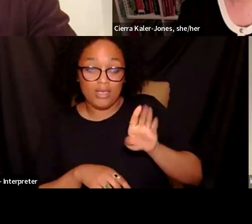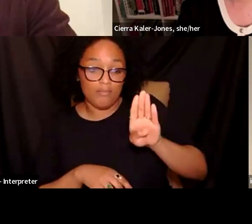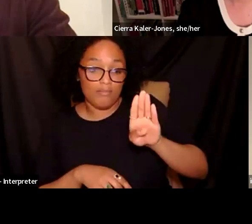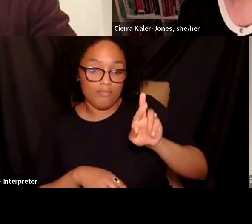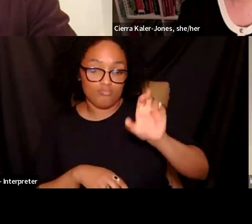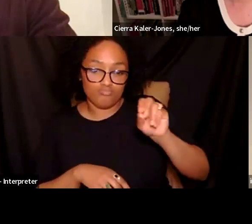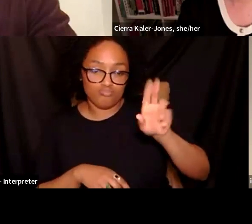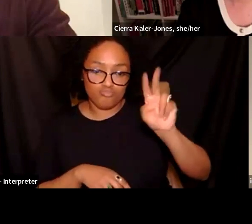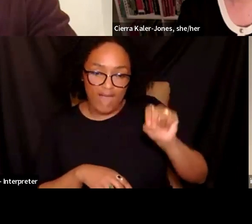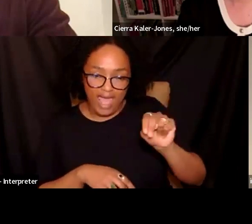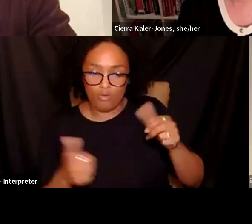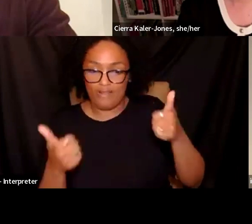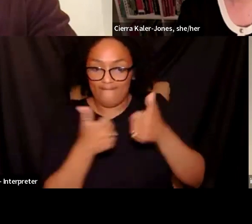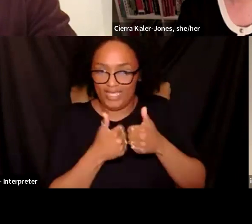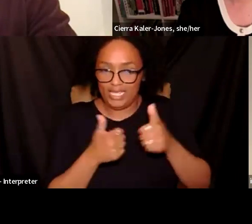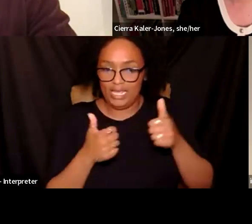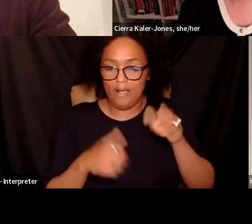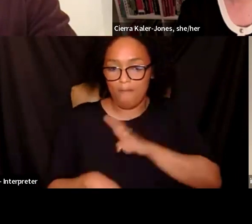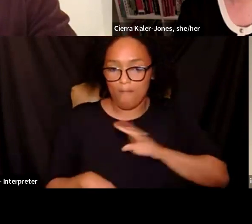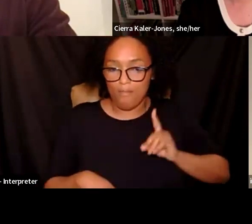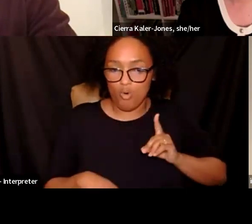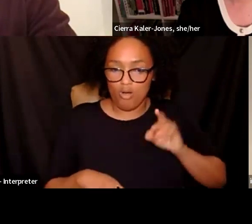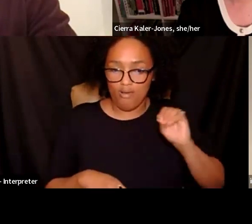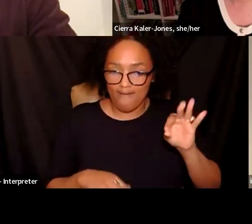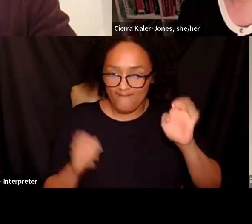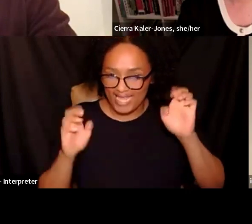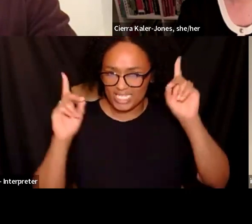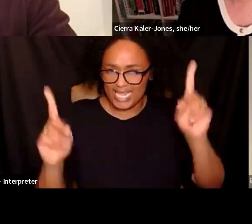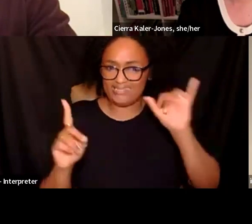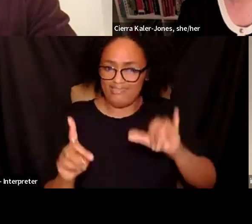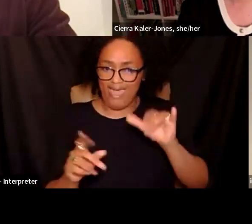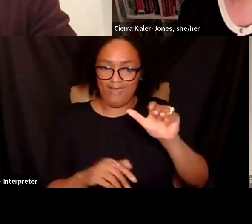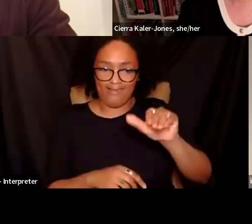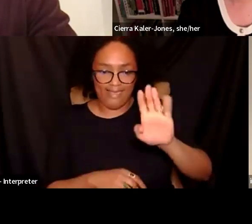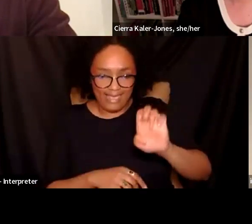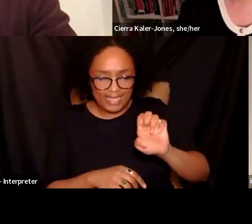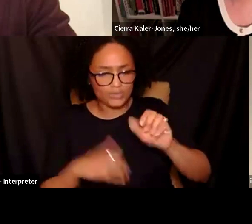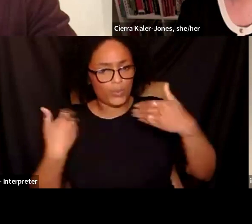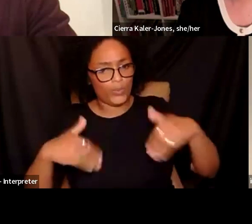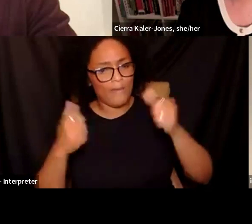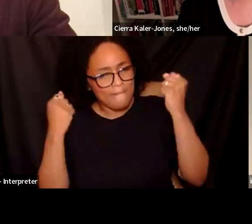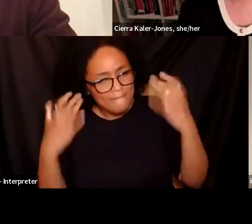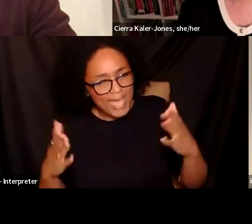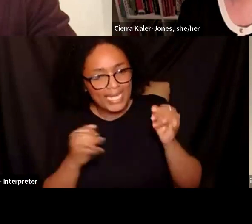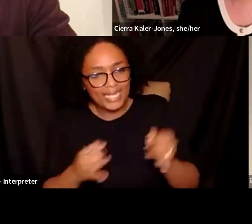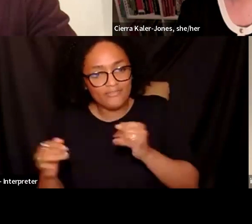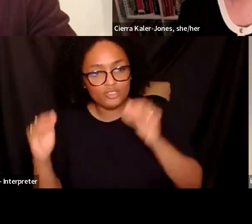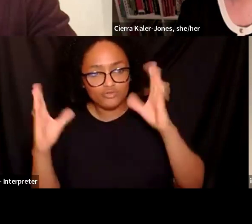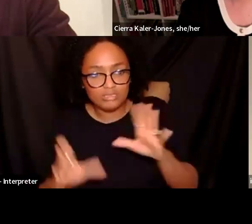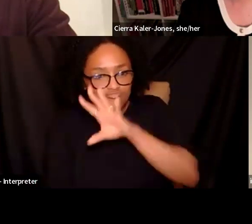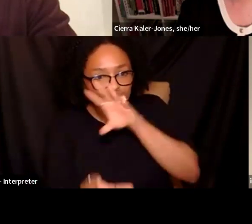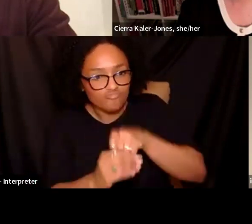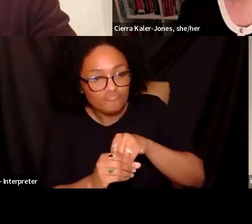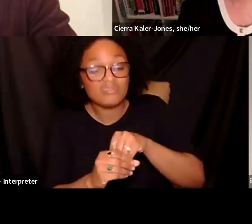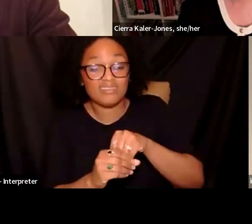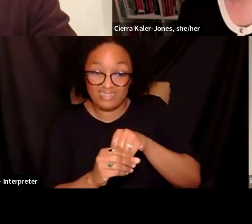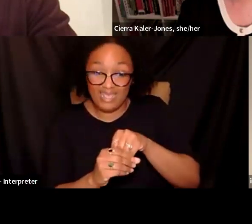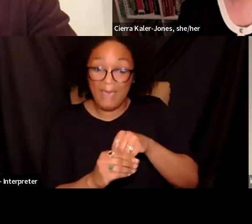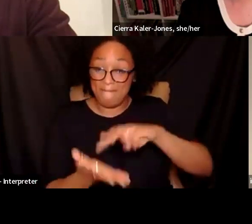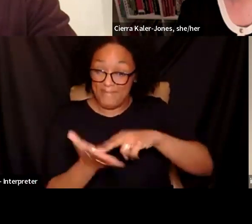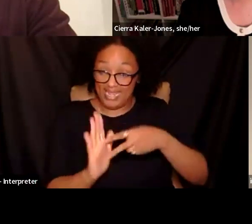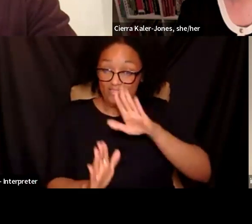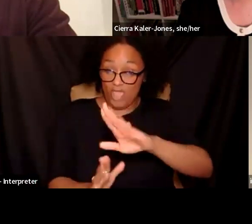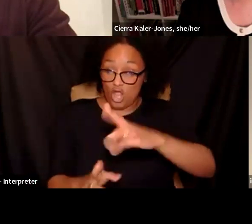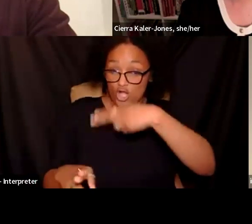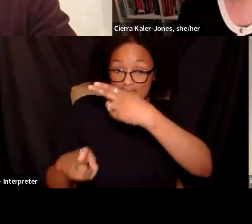the impact of desegregation and as someone mentioned in the chat, the sort of the firing, the loss of jobs of so many Black